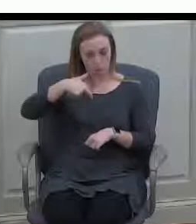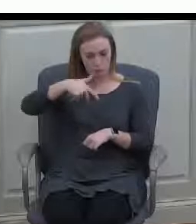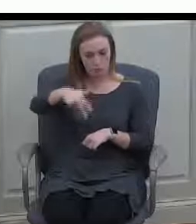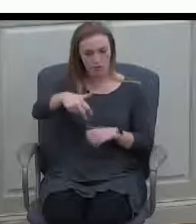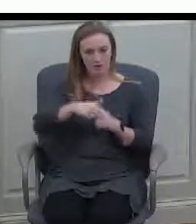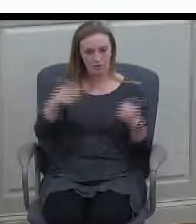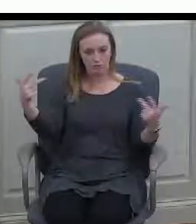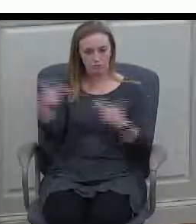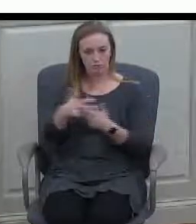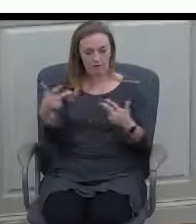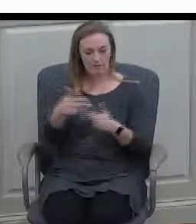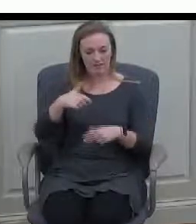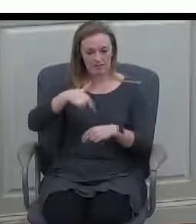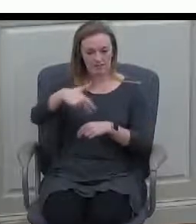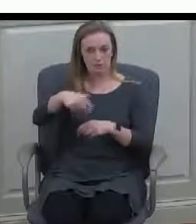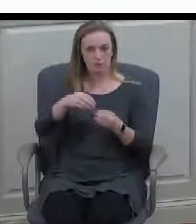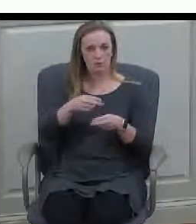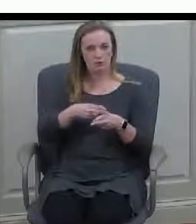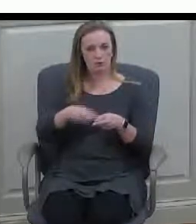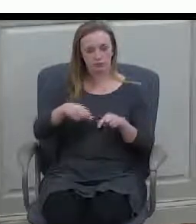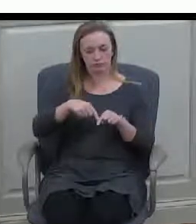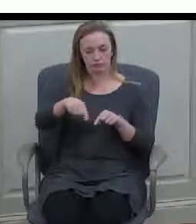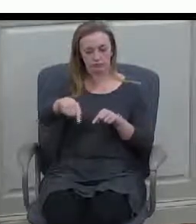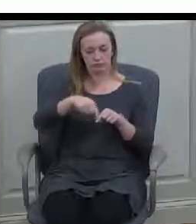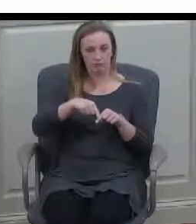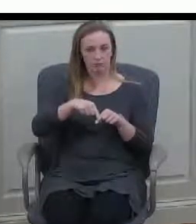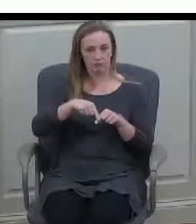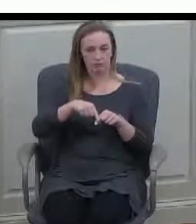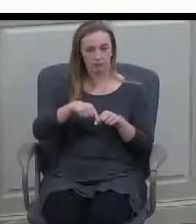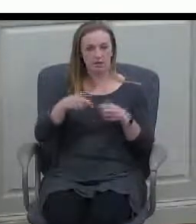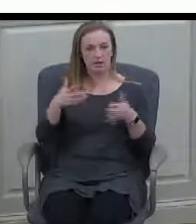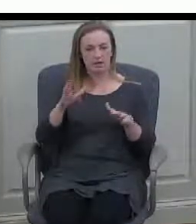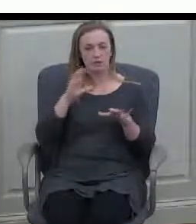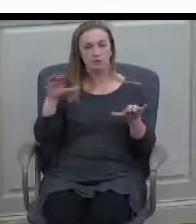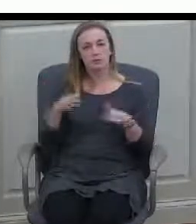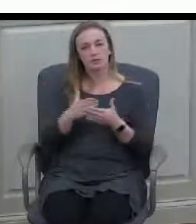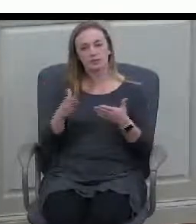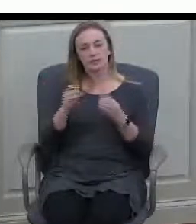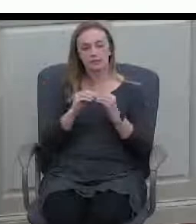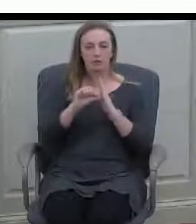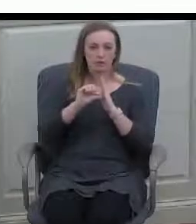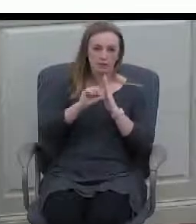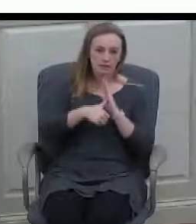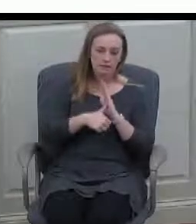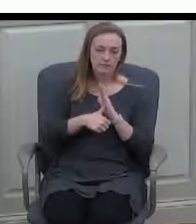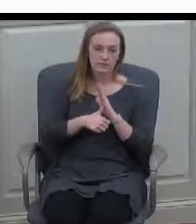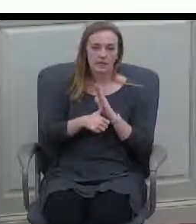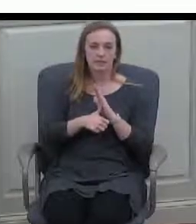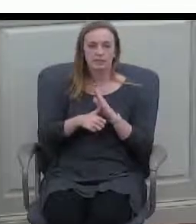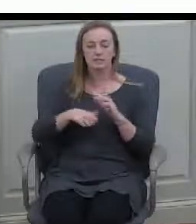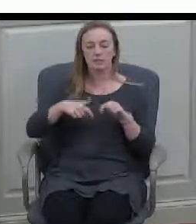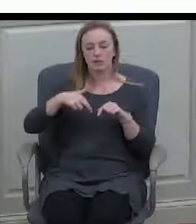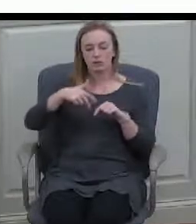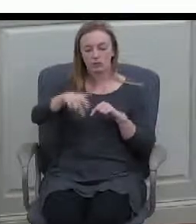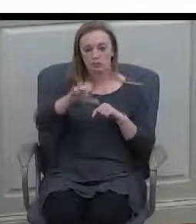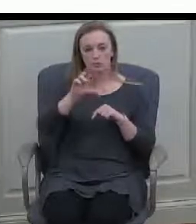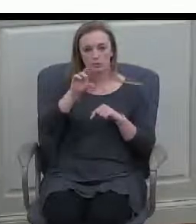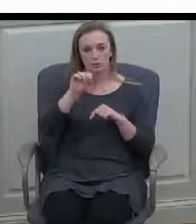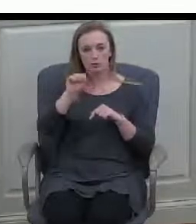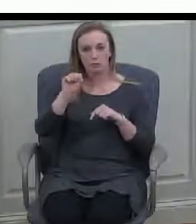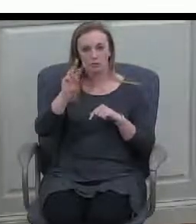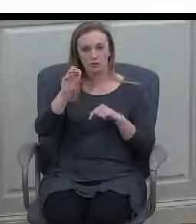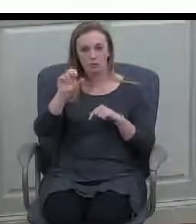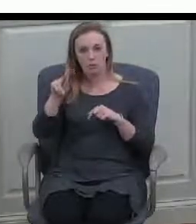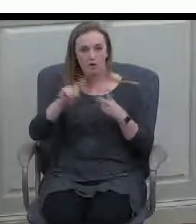shortened. And then we'll do things to highlight those crosswalks, highlight the signals to make them more visible so